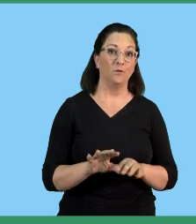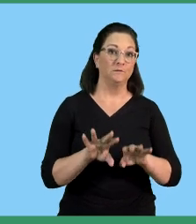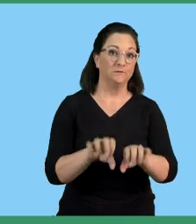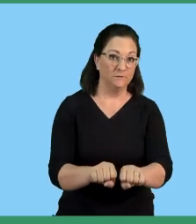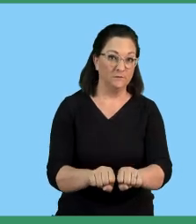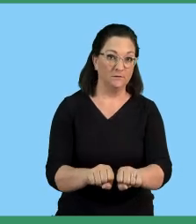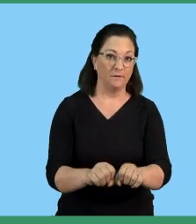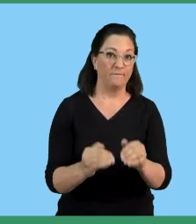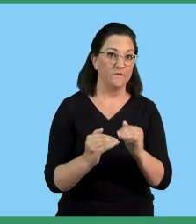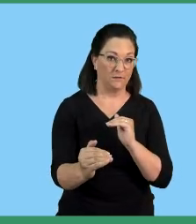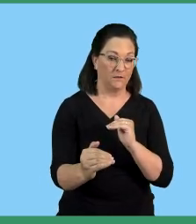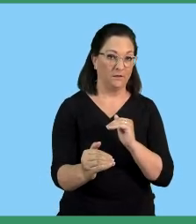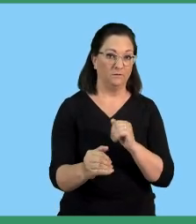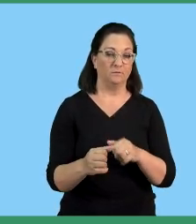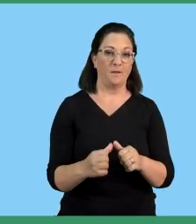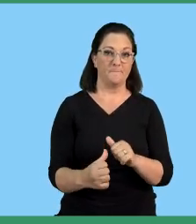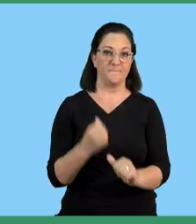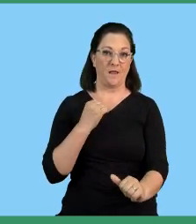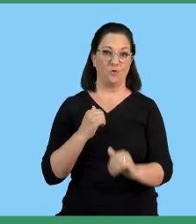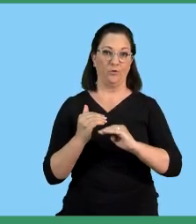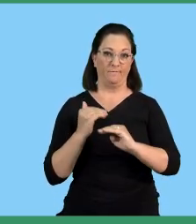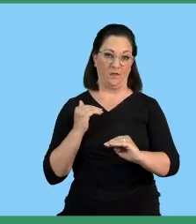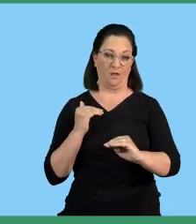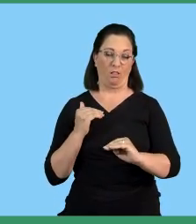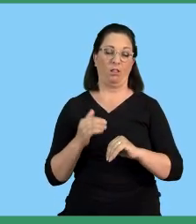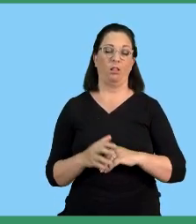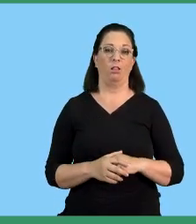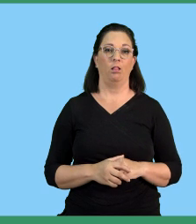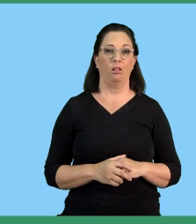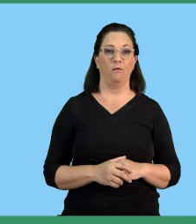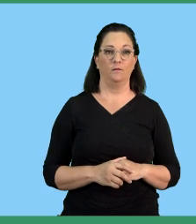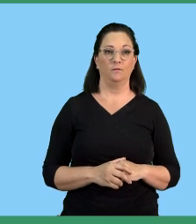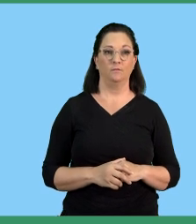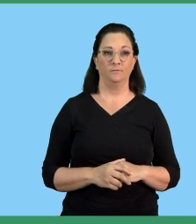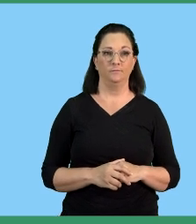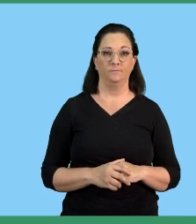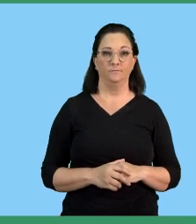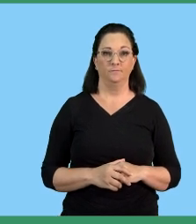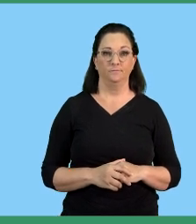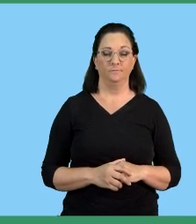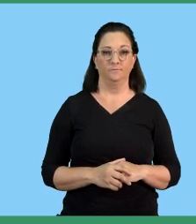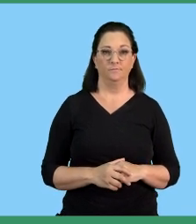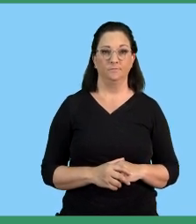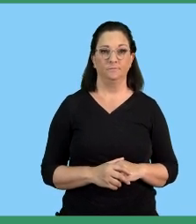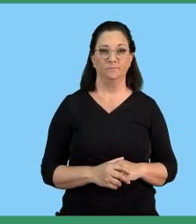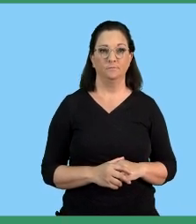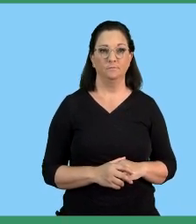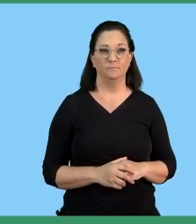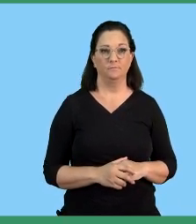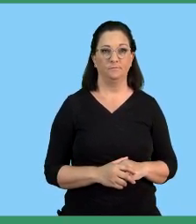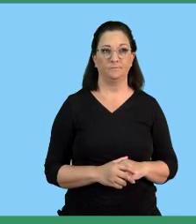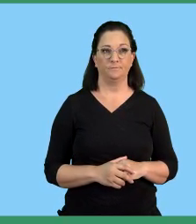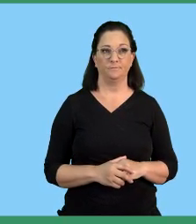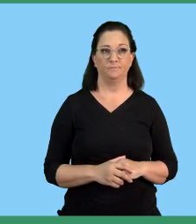moving forward, and then backward vertical, and then we are moving backwards, as it says. Then